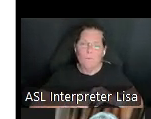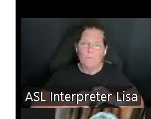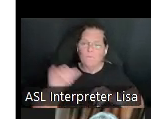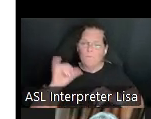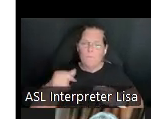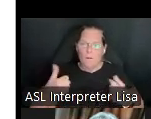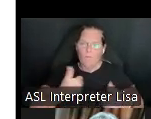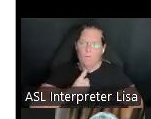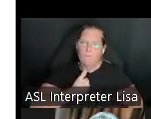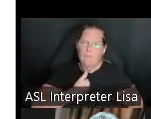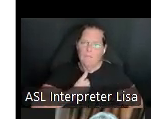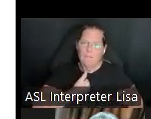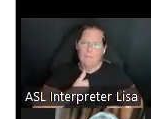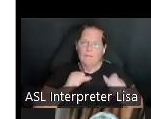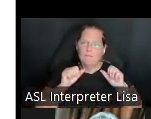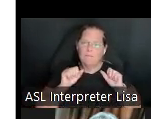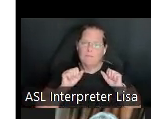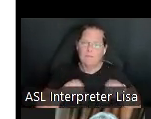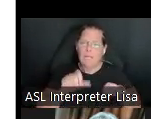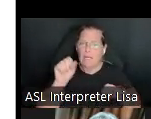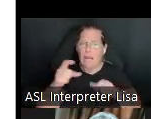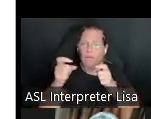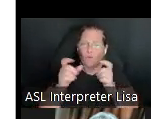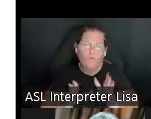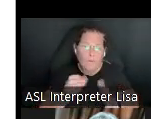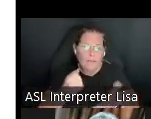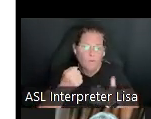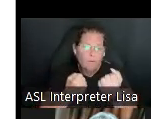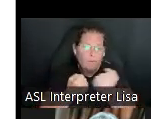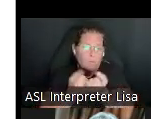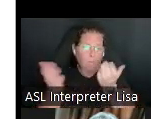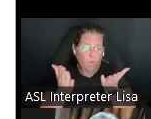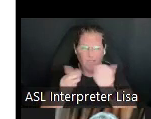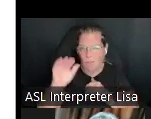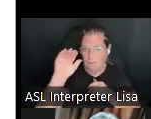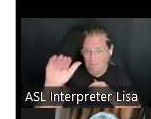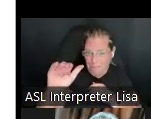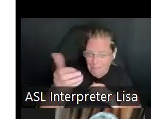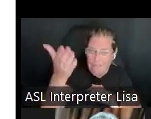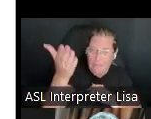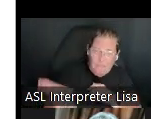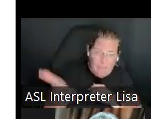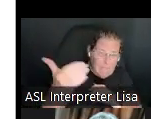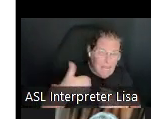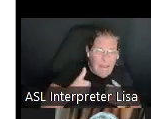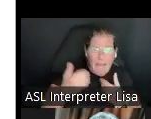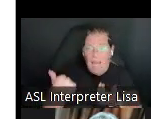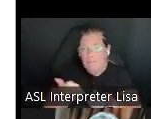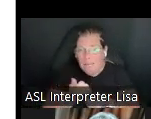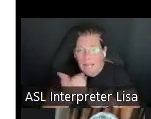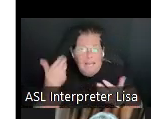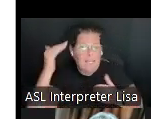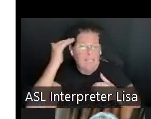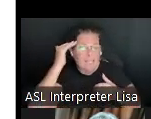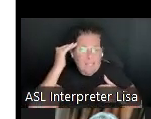can ask our director of support services if she has any, knowledge of